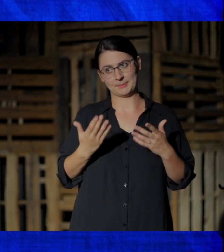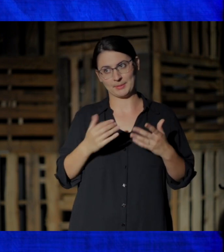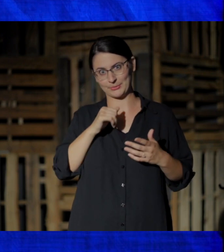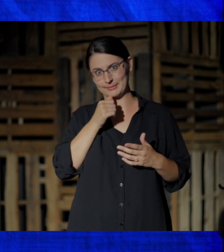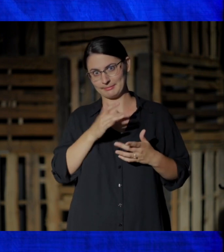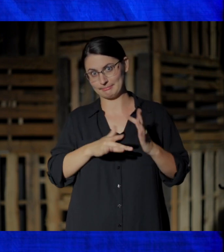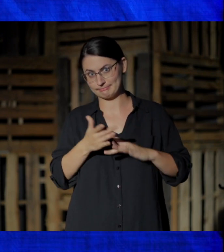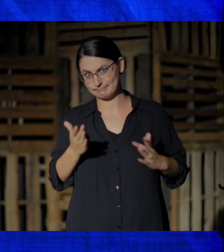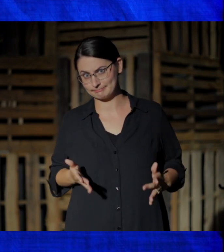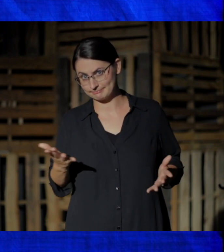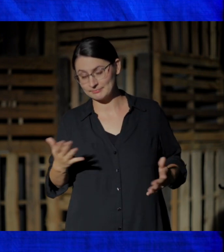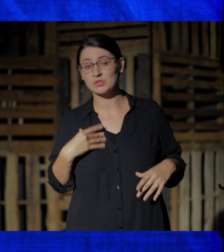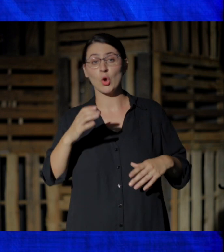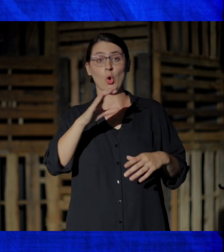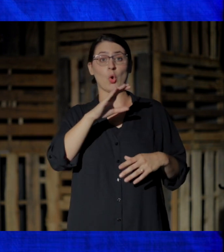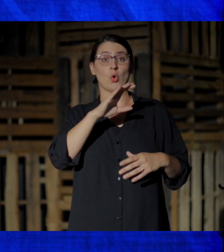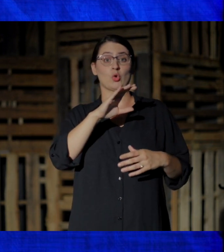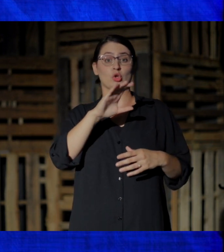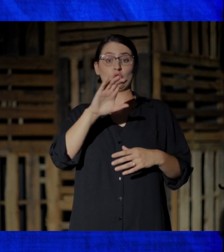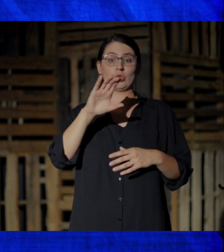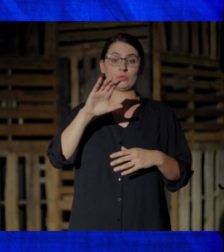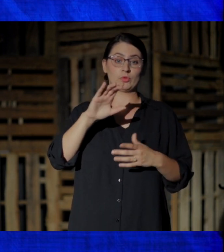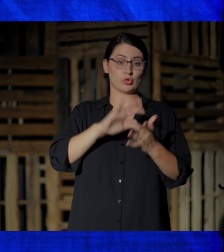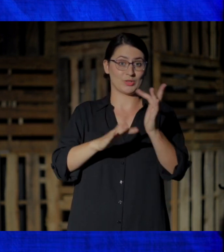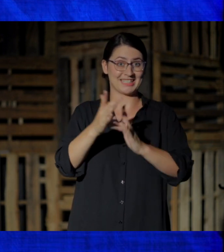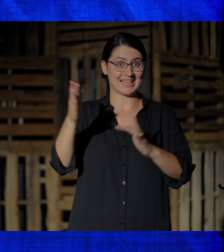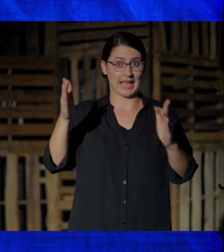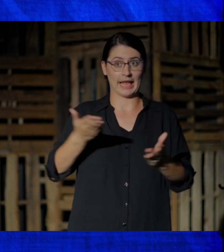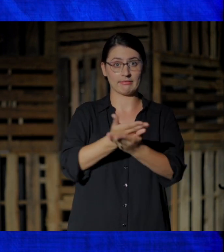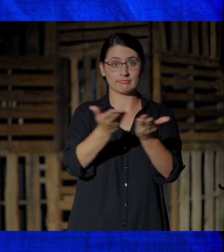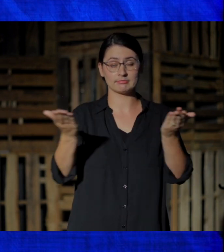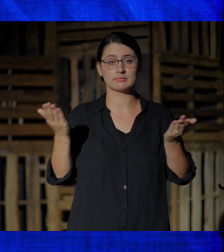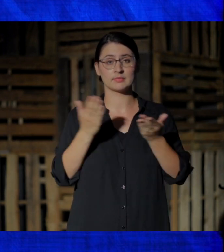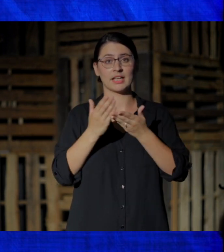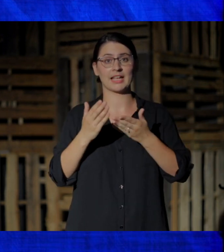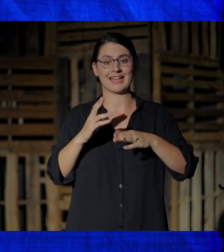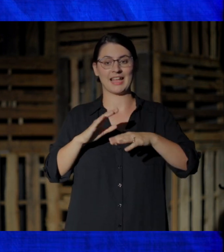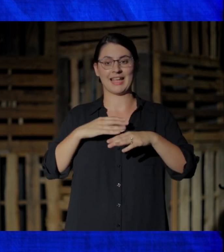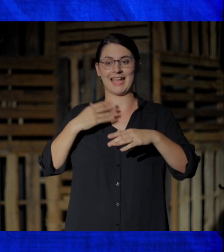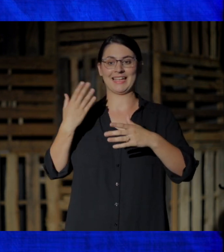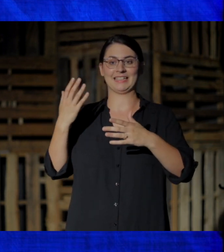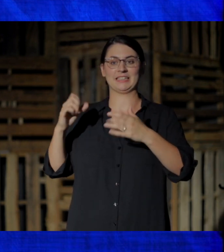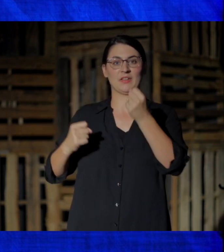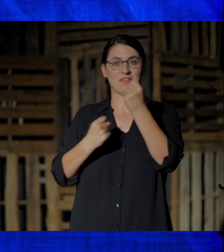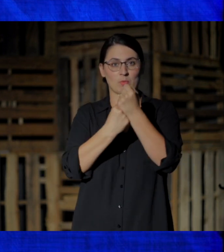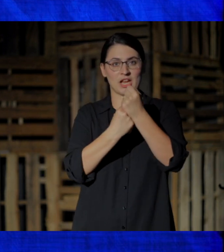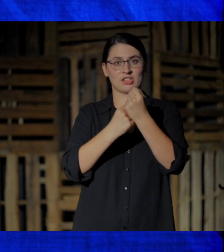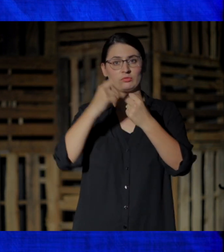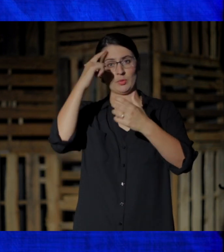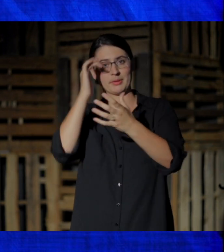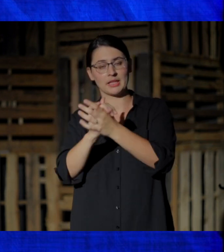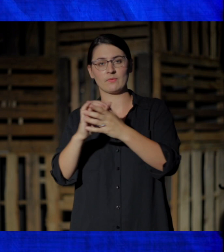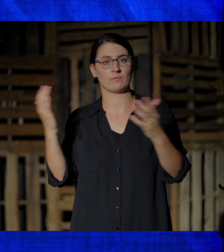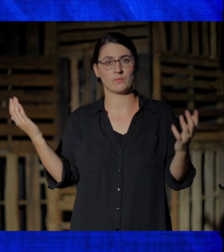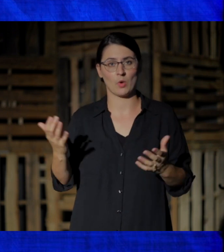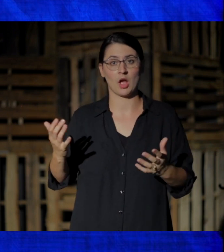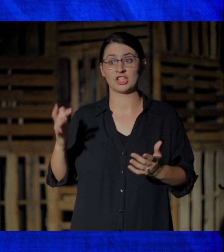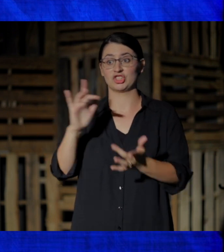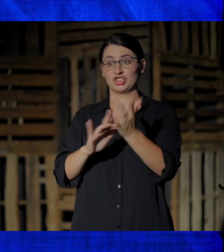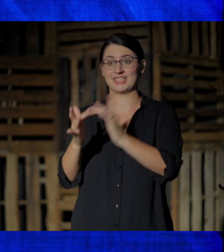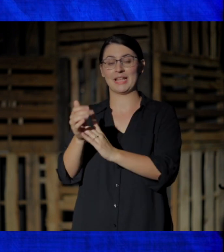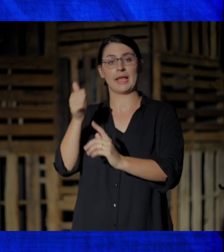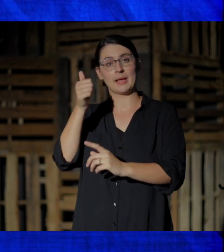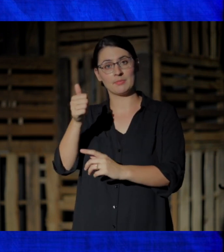So Christianity is based on the belief that Christ died and rose again. And if you don't believe that Christ rose again, you are